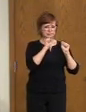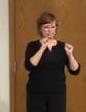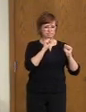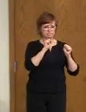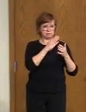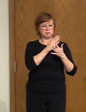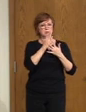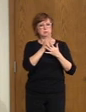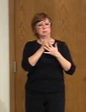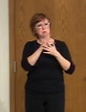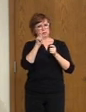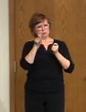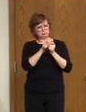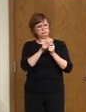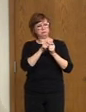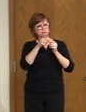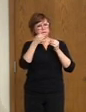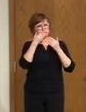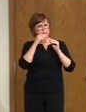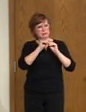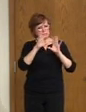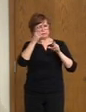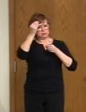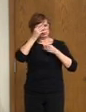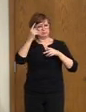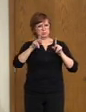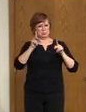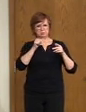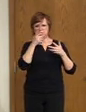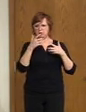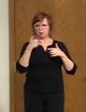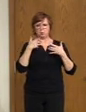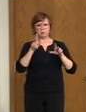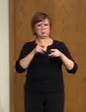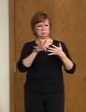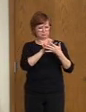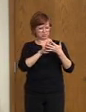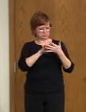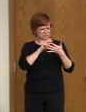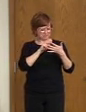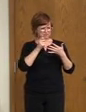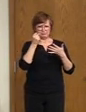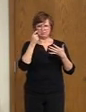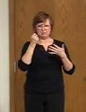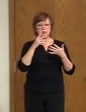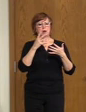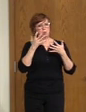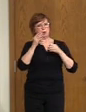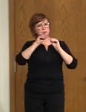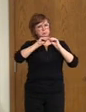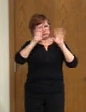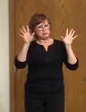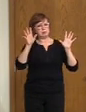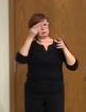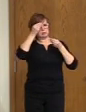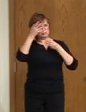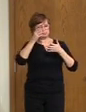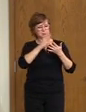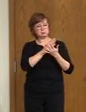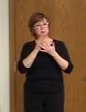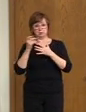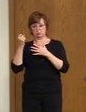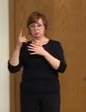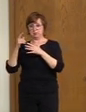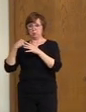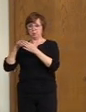information out there for individuals, and most timely information as the world starts their vaccination programs. Also,